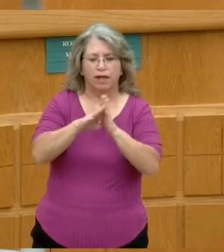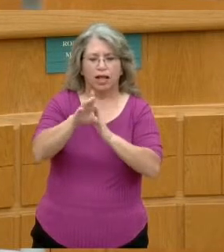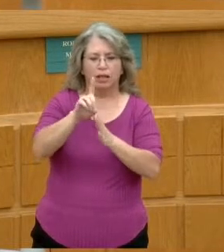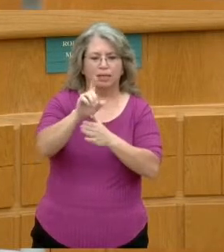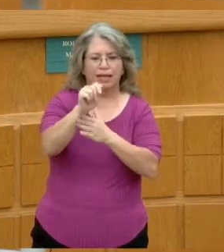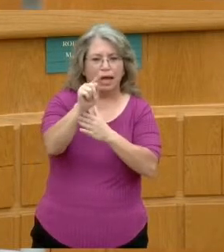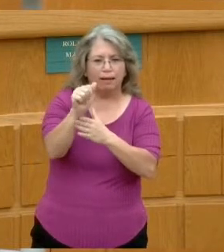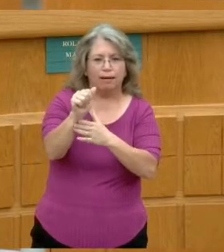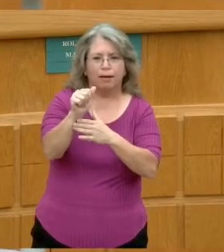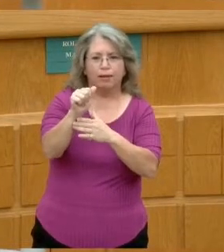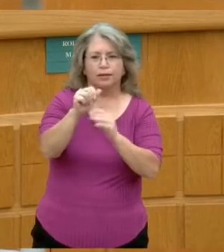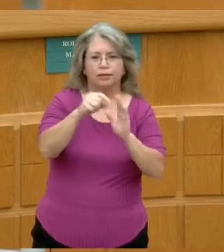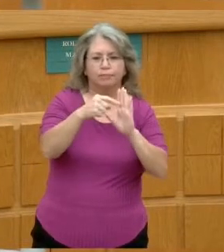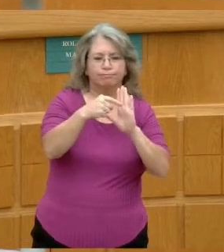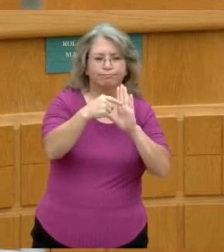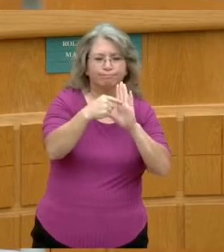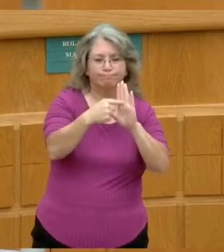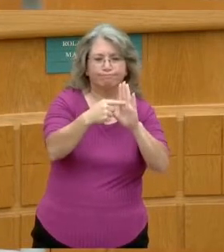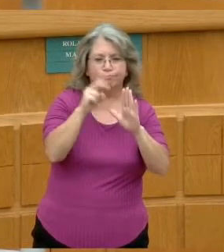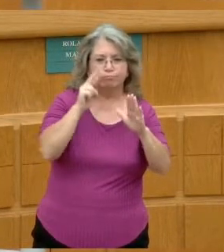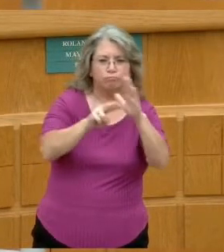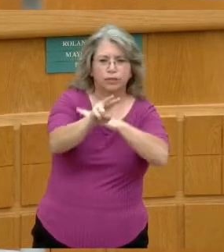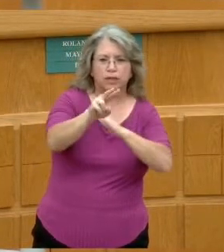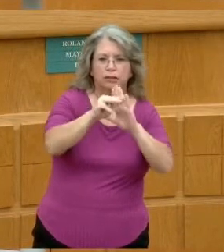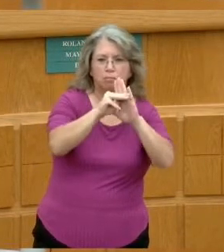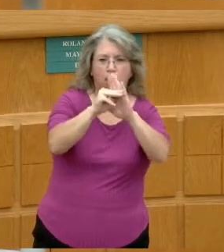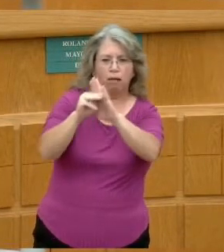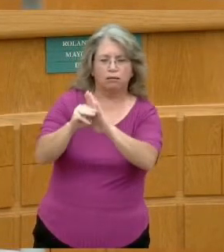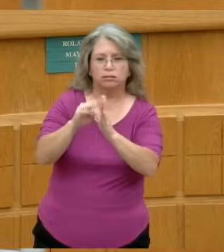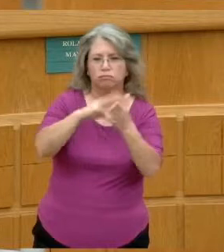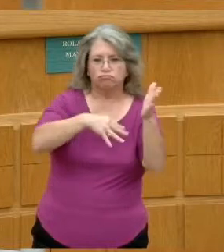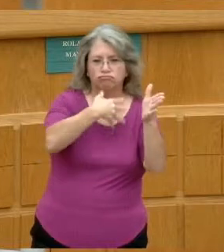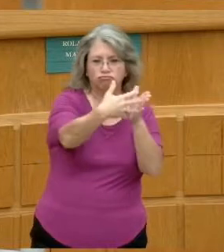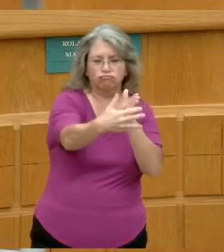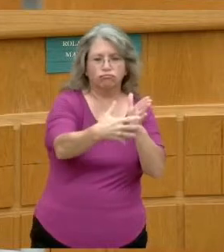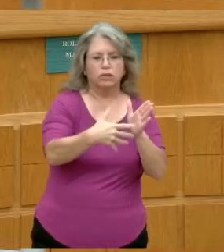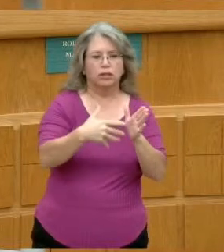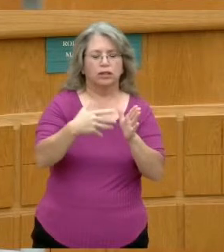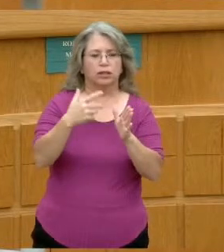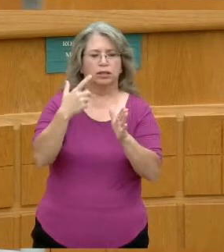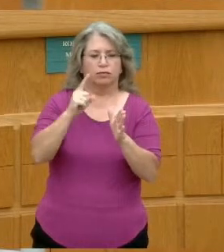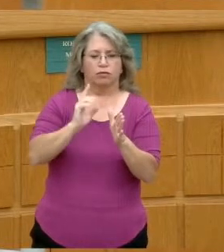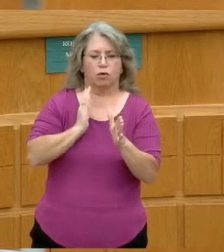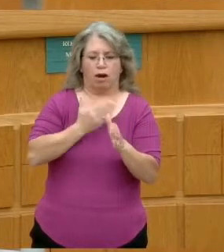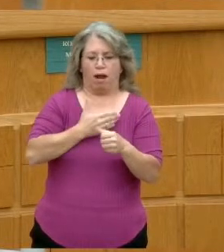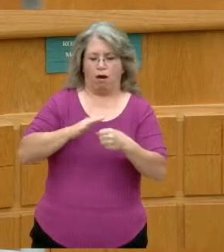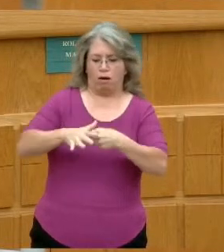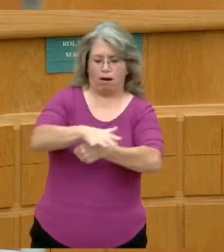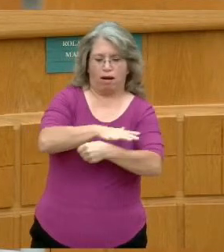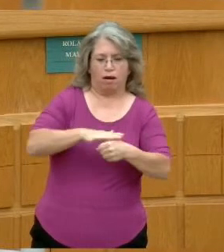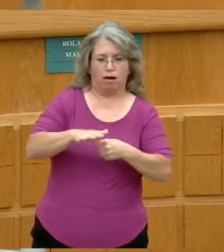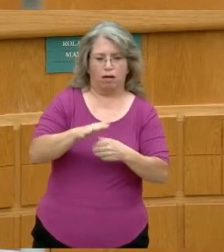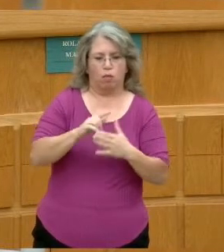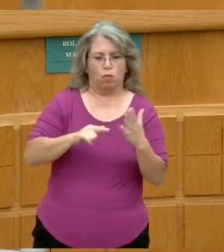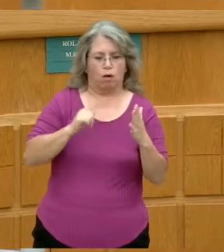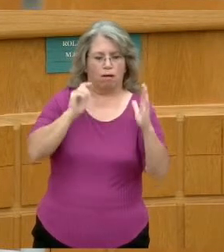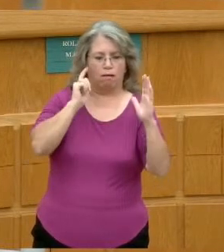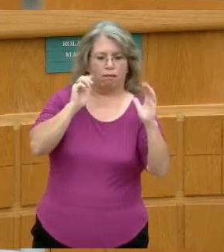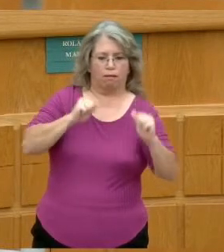show predictability and modeling of cases here in Nueces County, both in terms